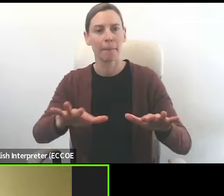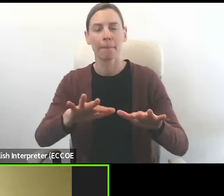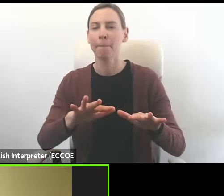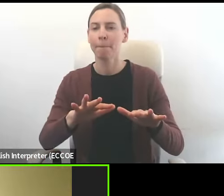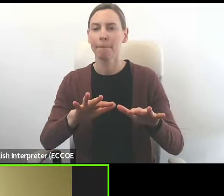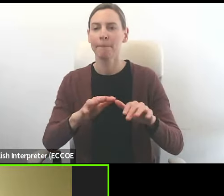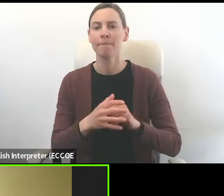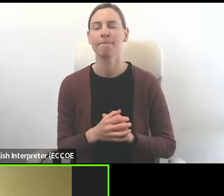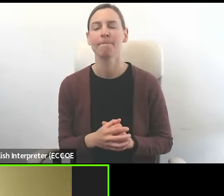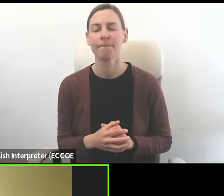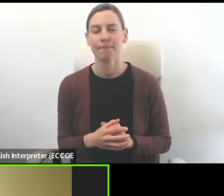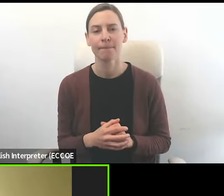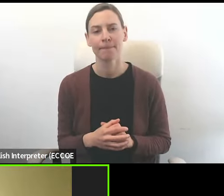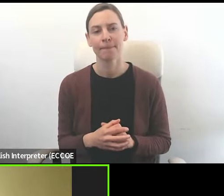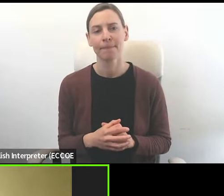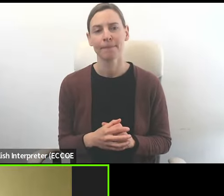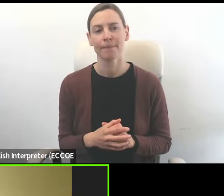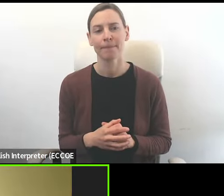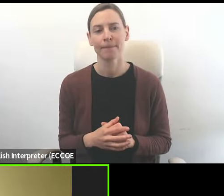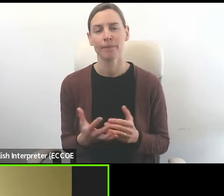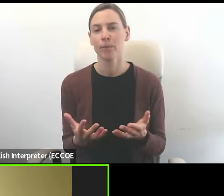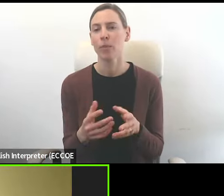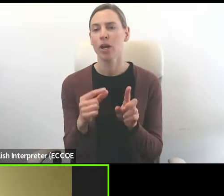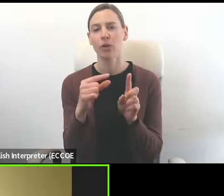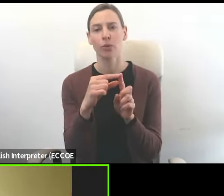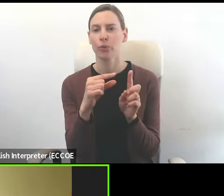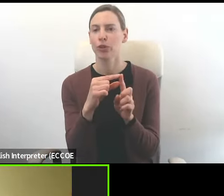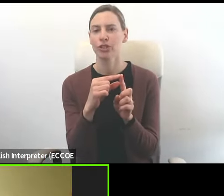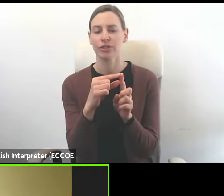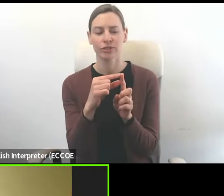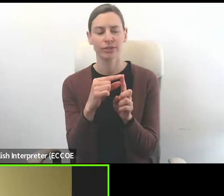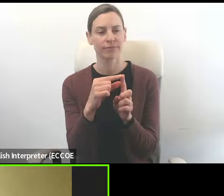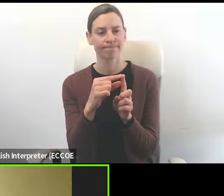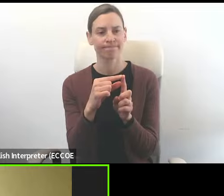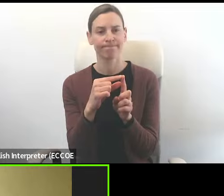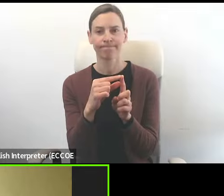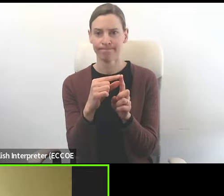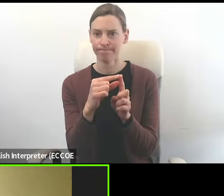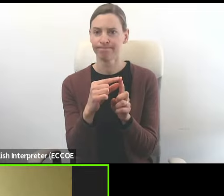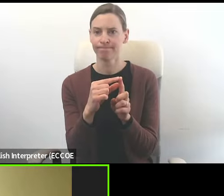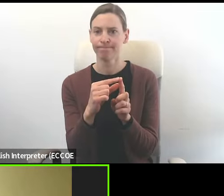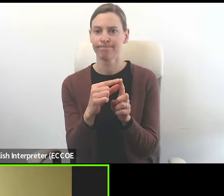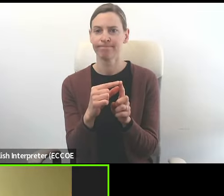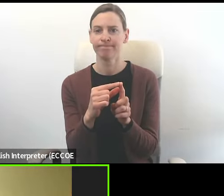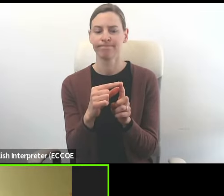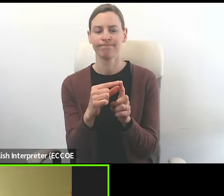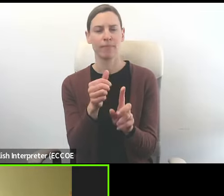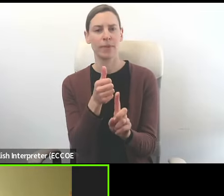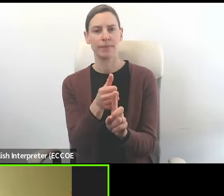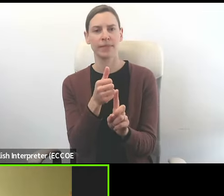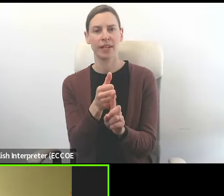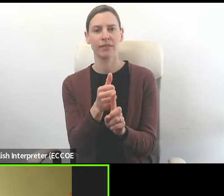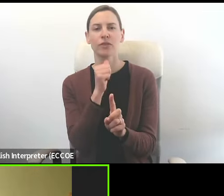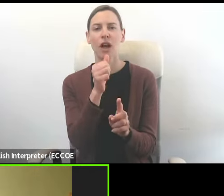of self, like independent in this case.